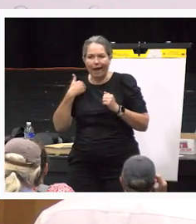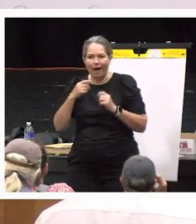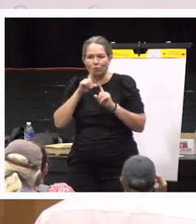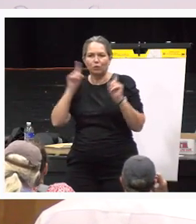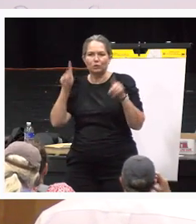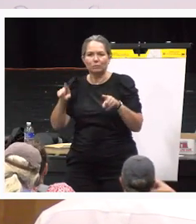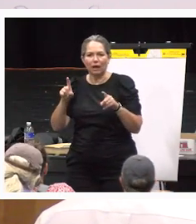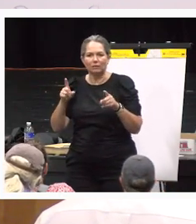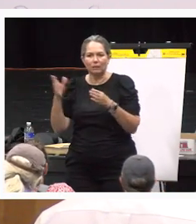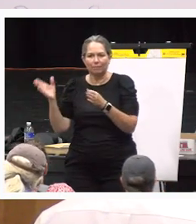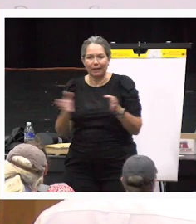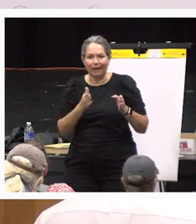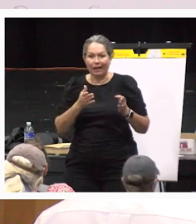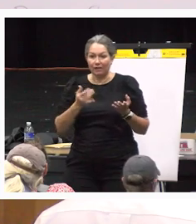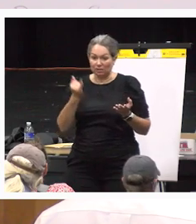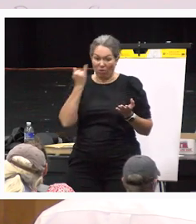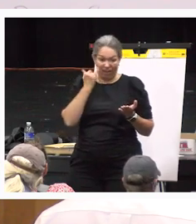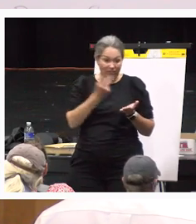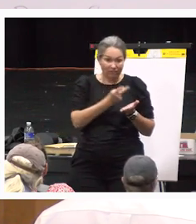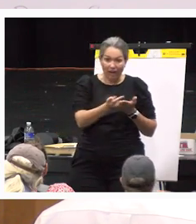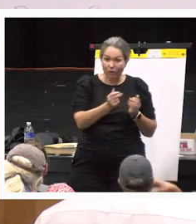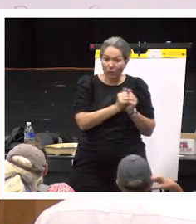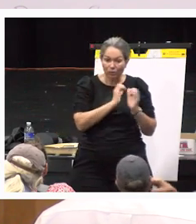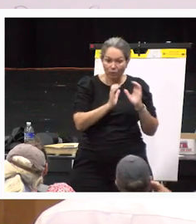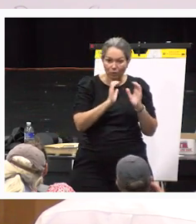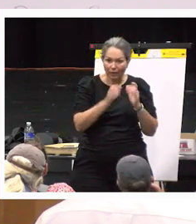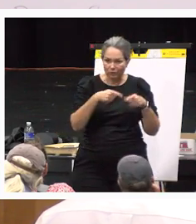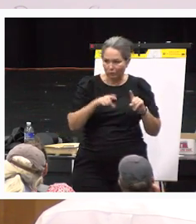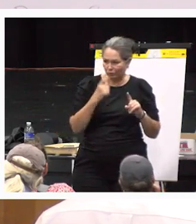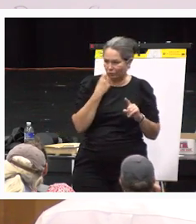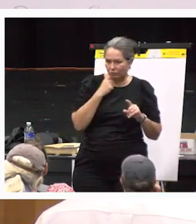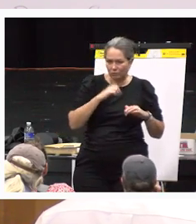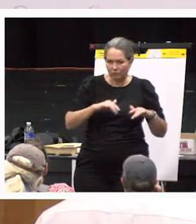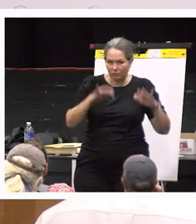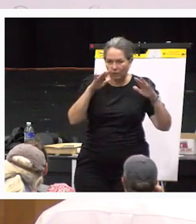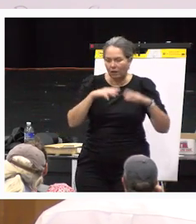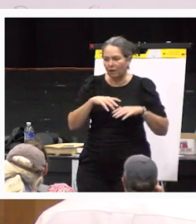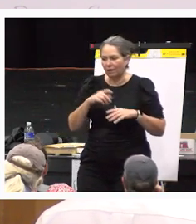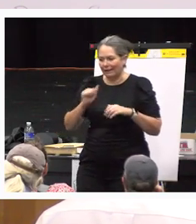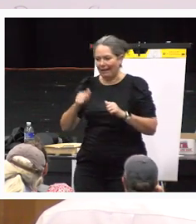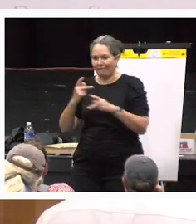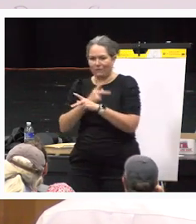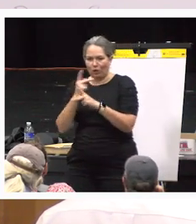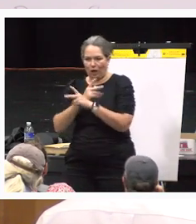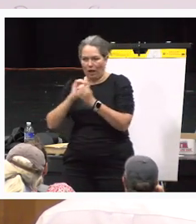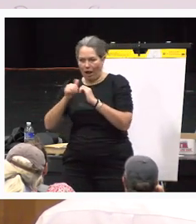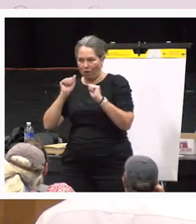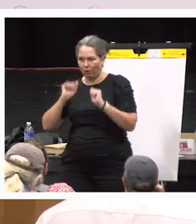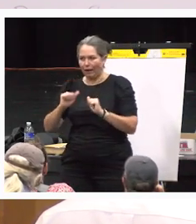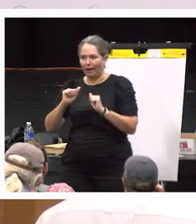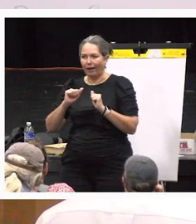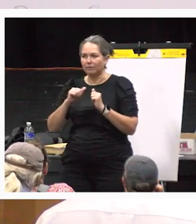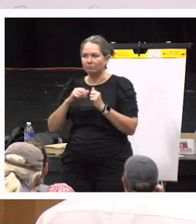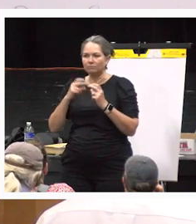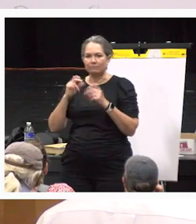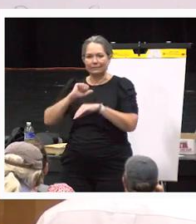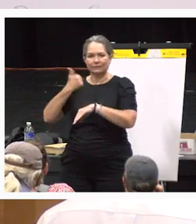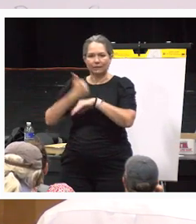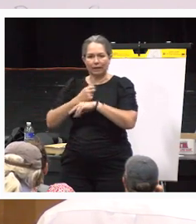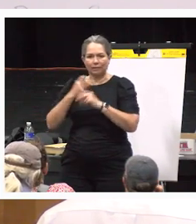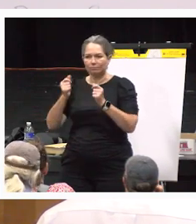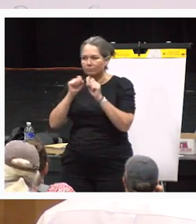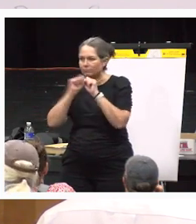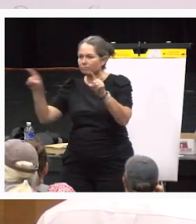failures during the recent flood and creation of a new plan with specific responsibilities assigned, activation triggers, and community